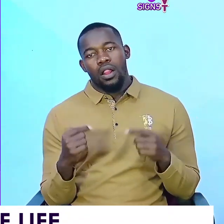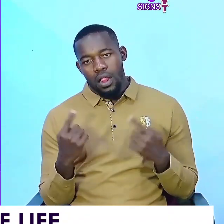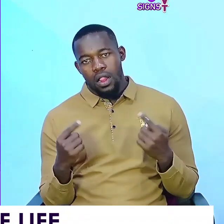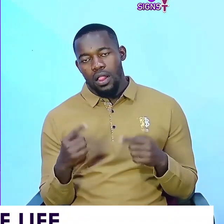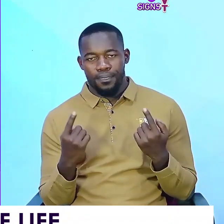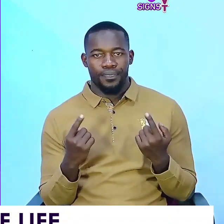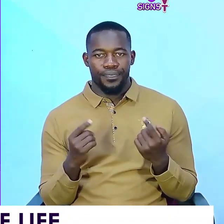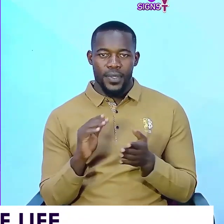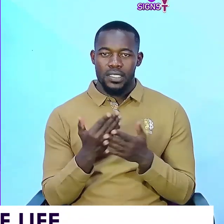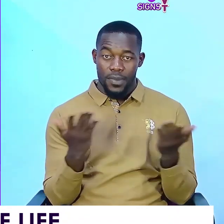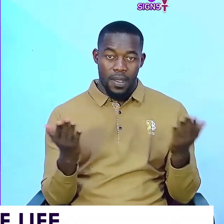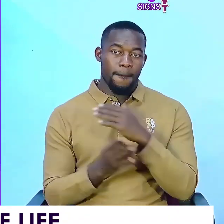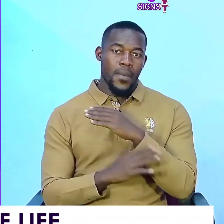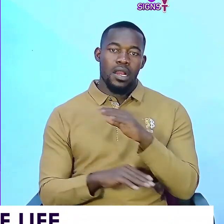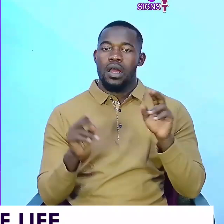family,